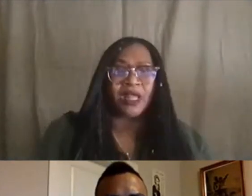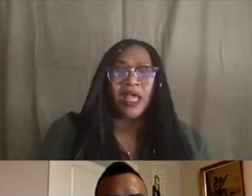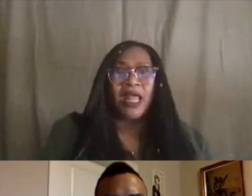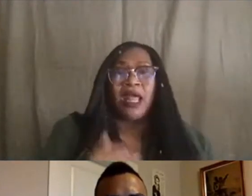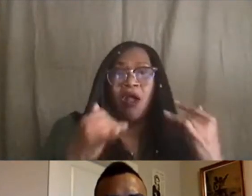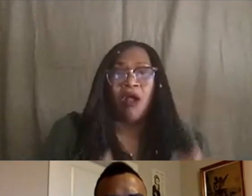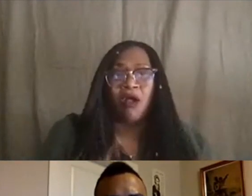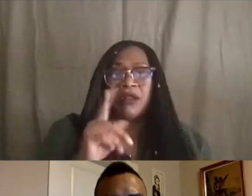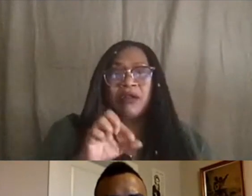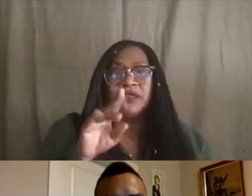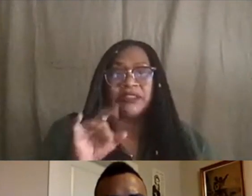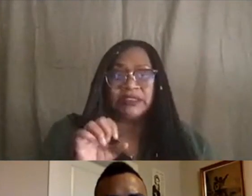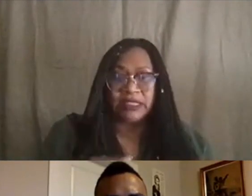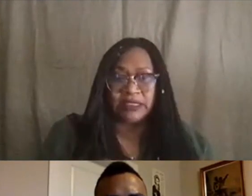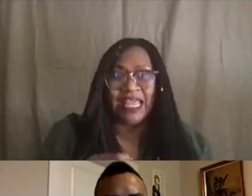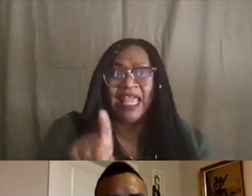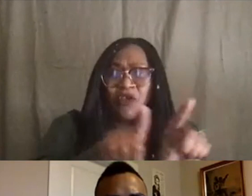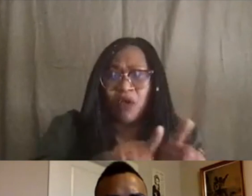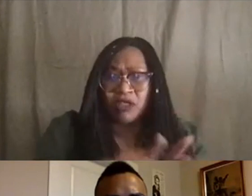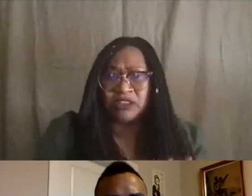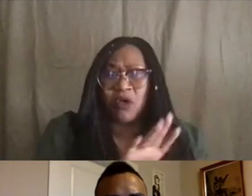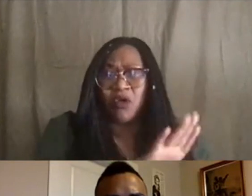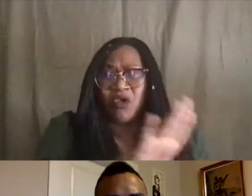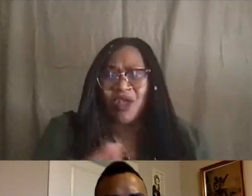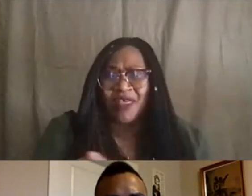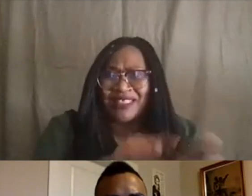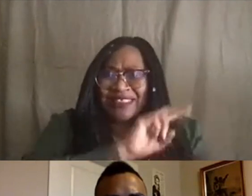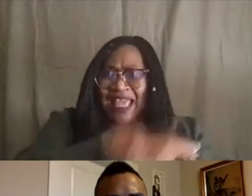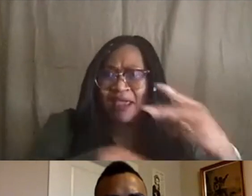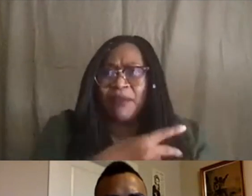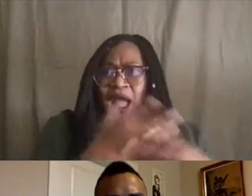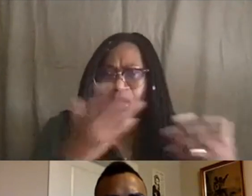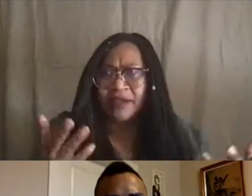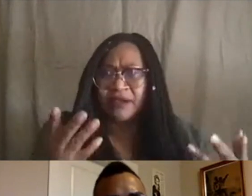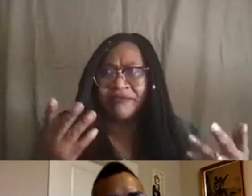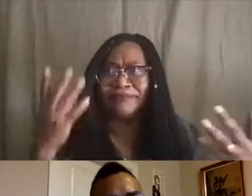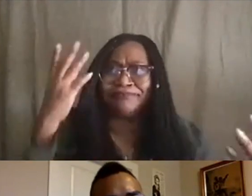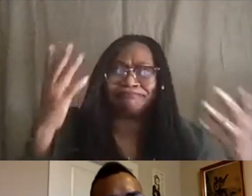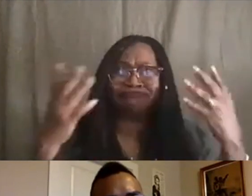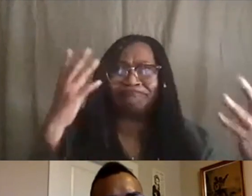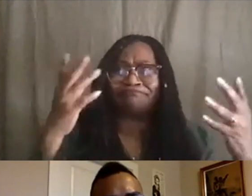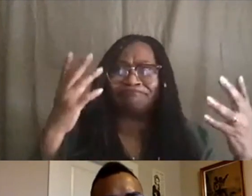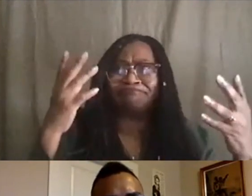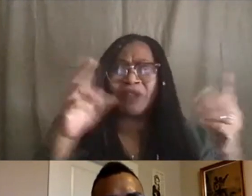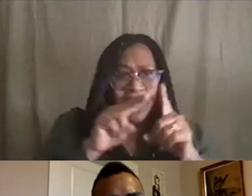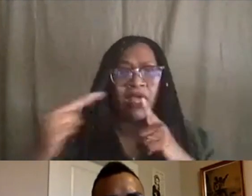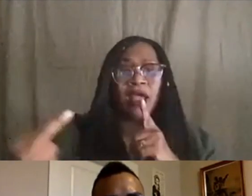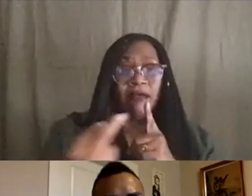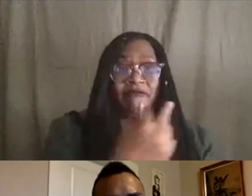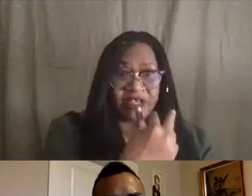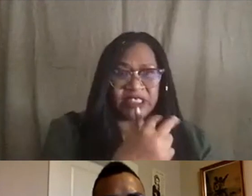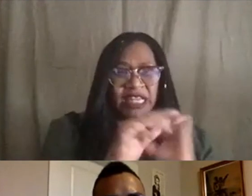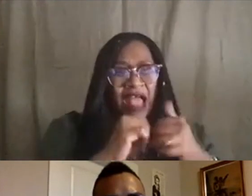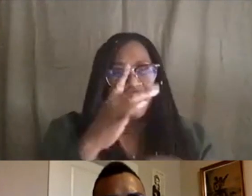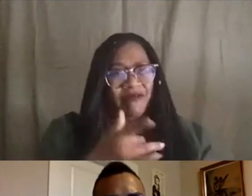also give us that same sort of orientation, how you think about